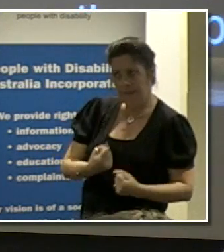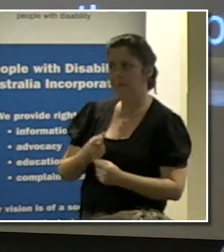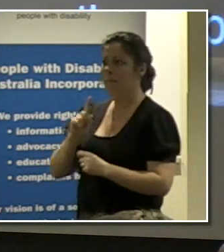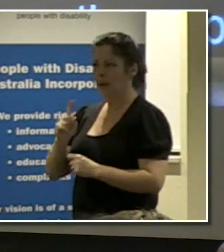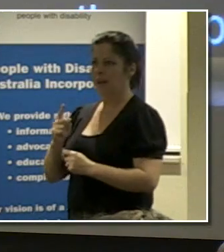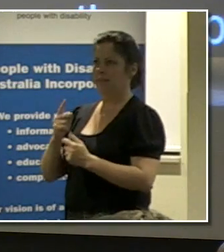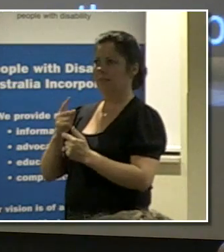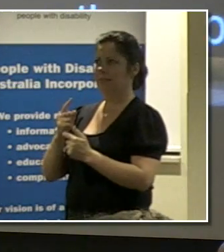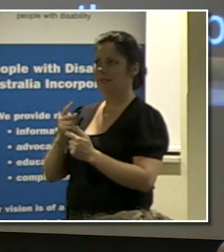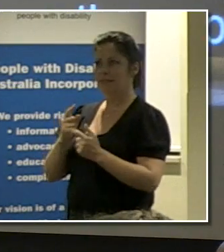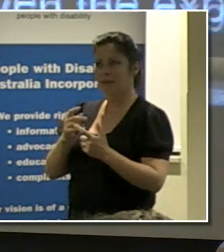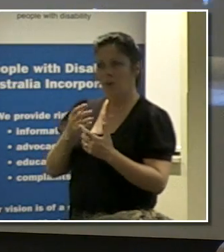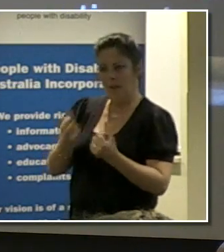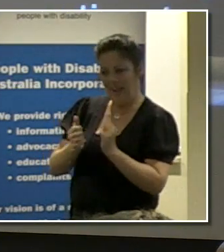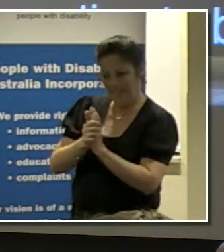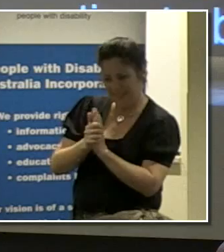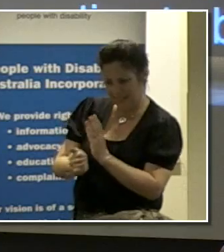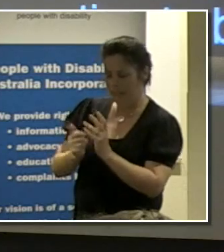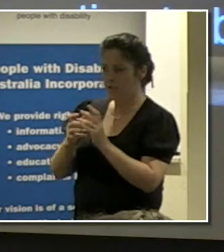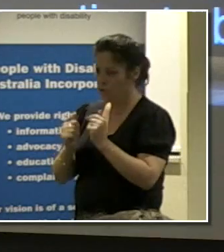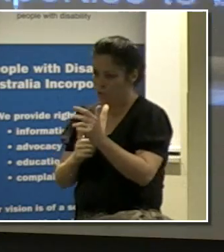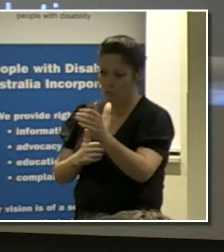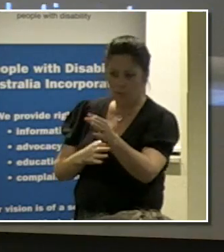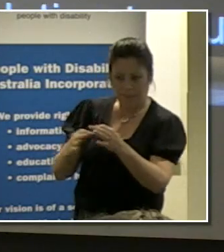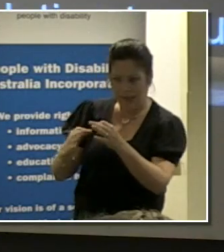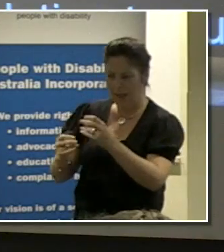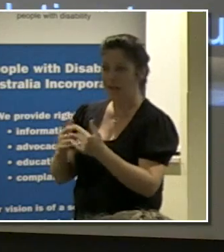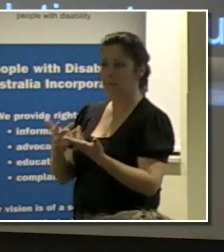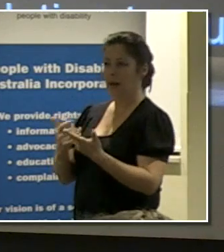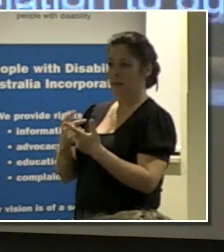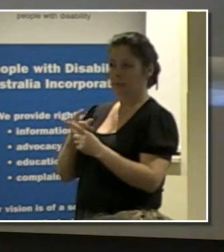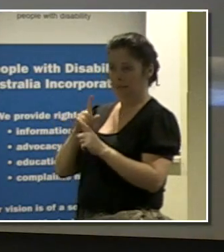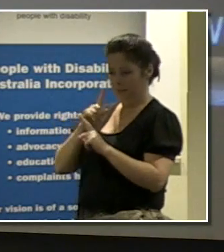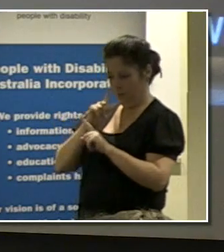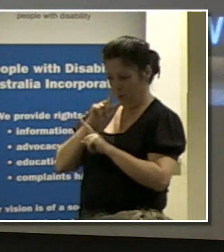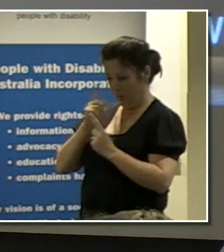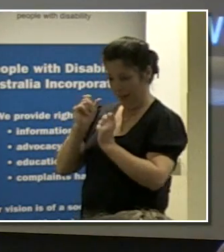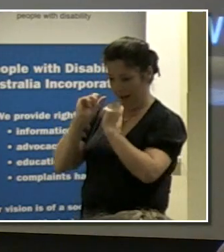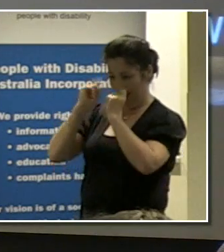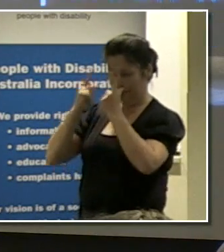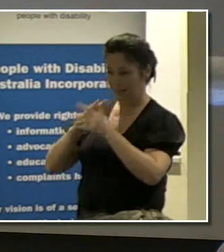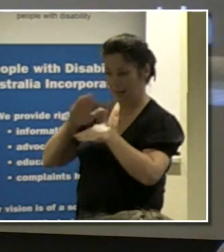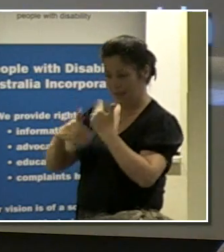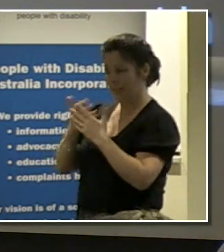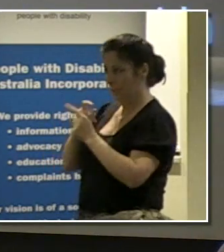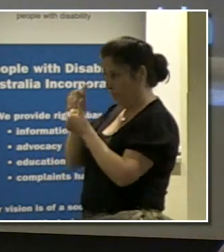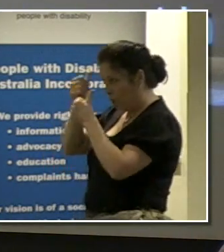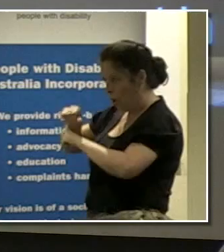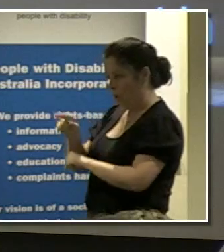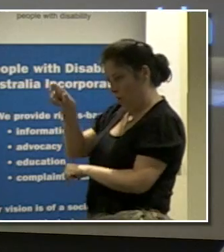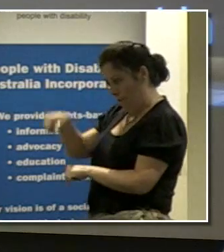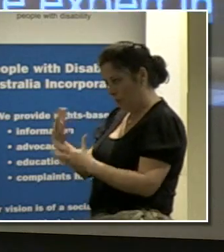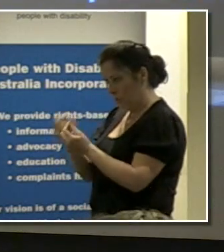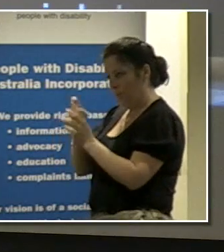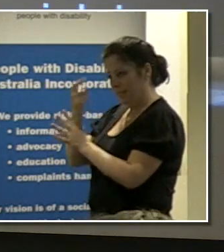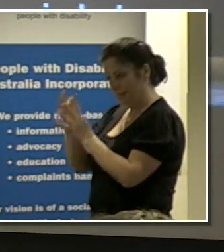our planning, the person with the disability is the expert in their own life, and our job is to assist and facilitate them